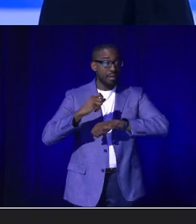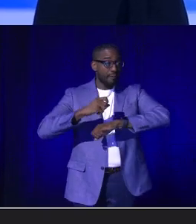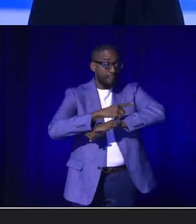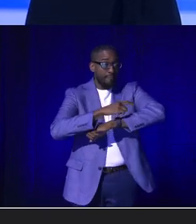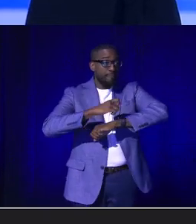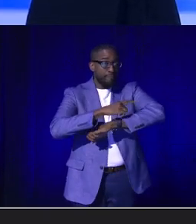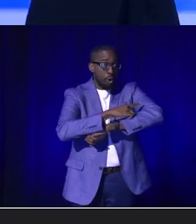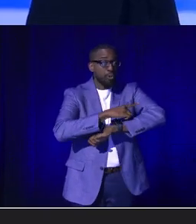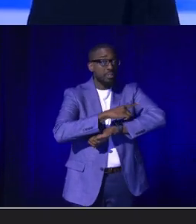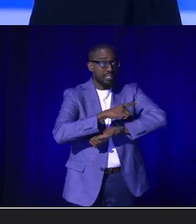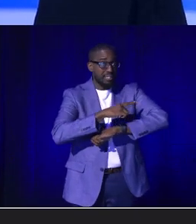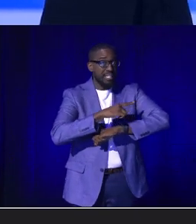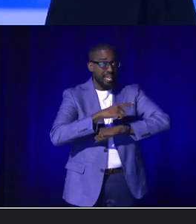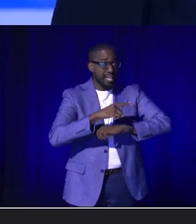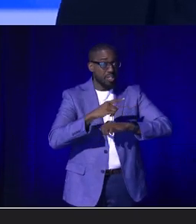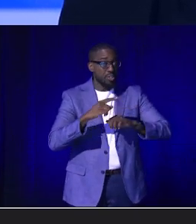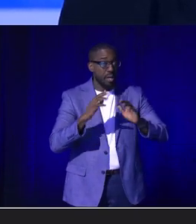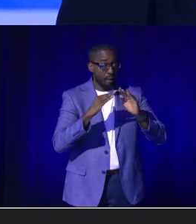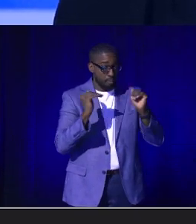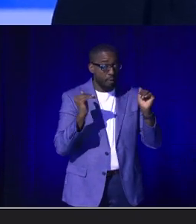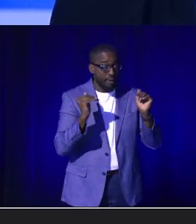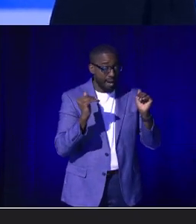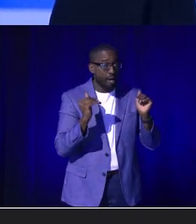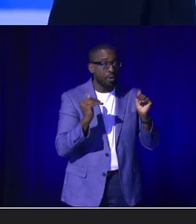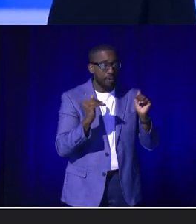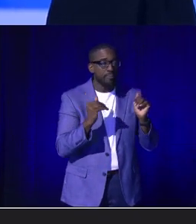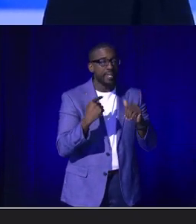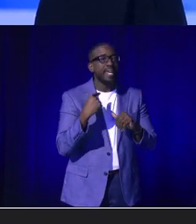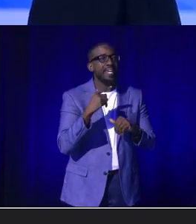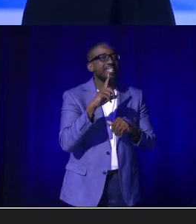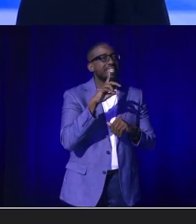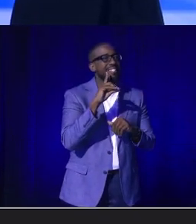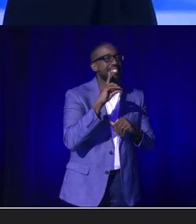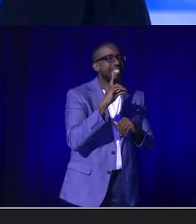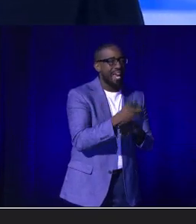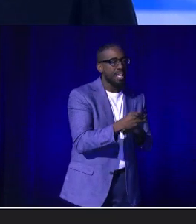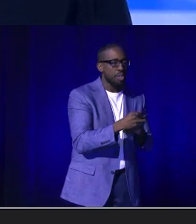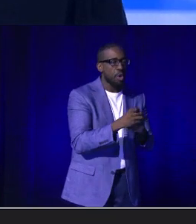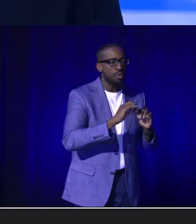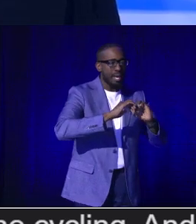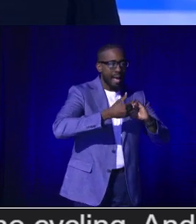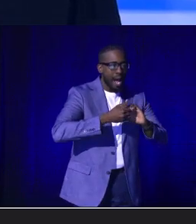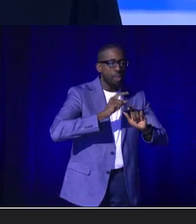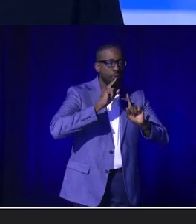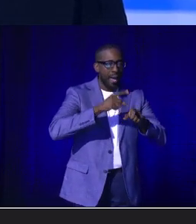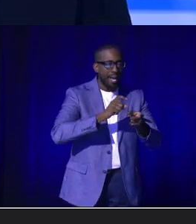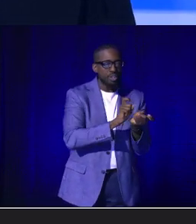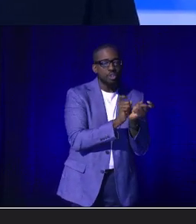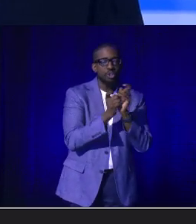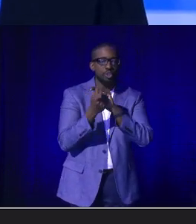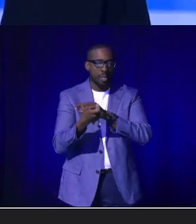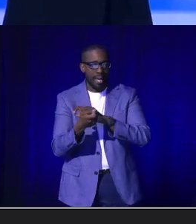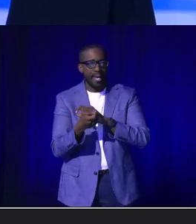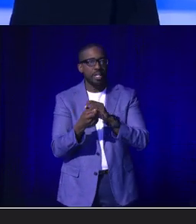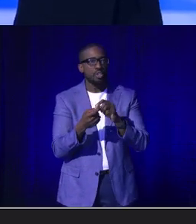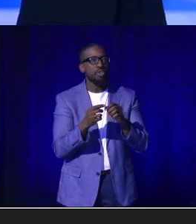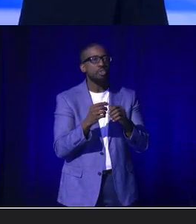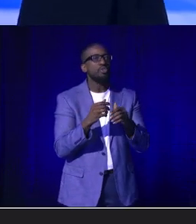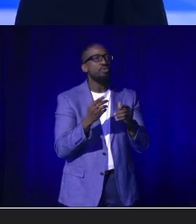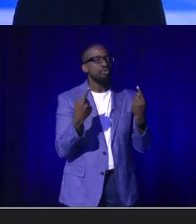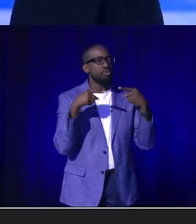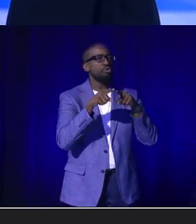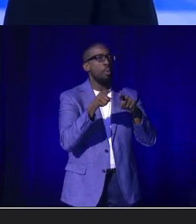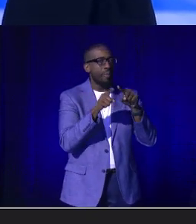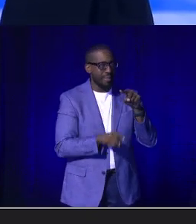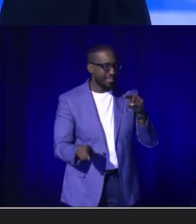reactions within the battery are changing over the cycling. And so these peaks are indicative of specific changes